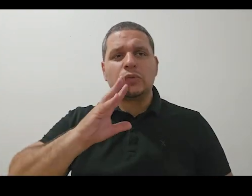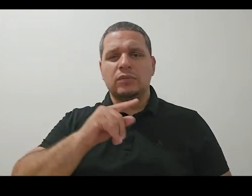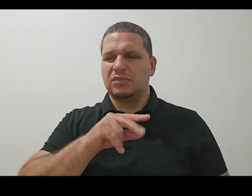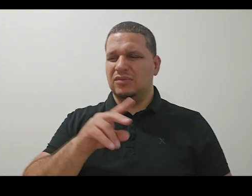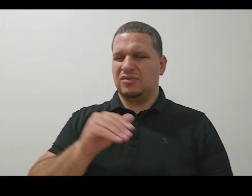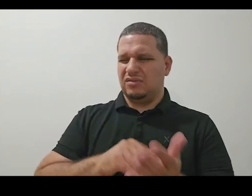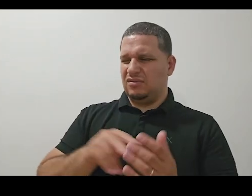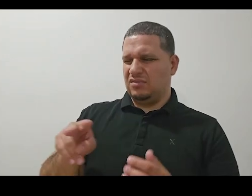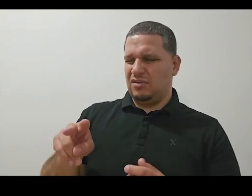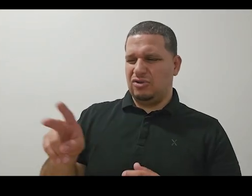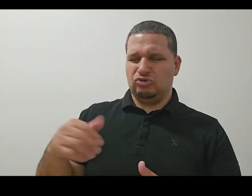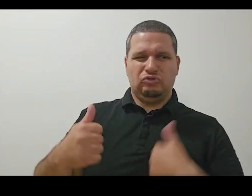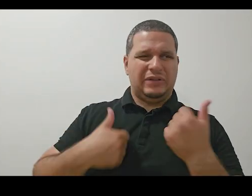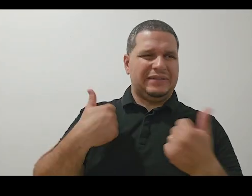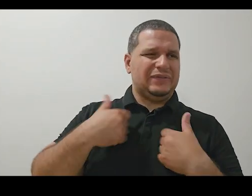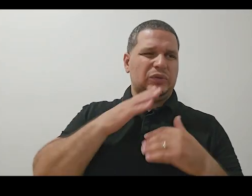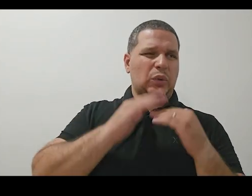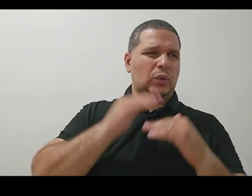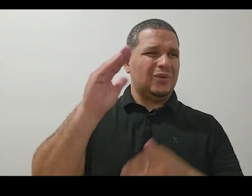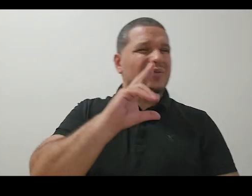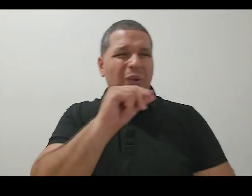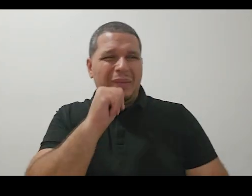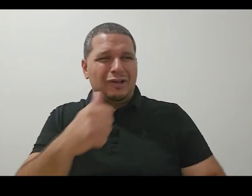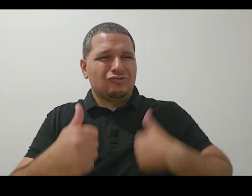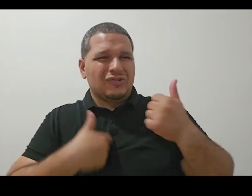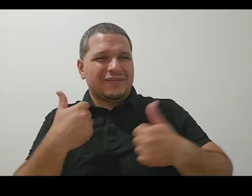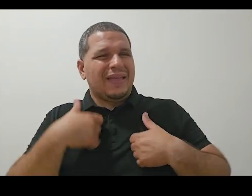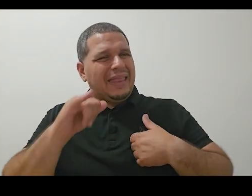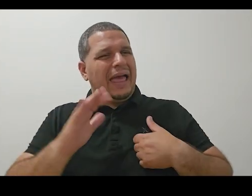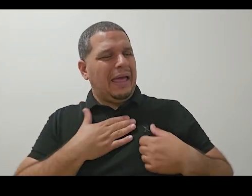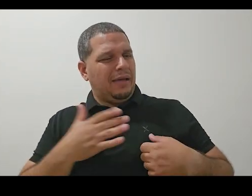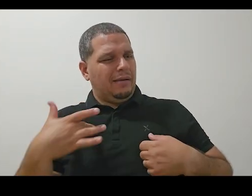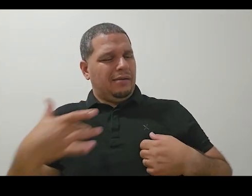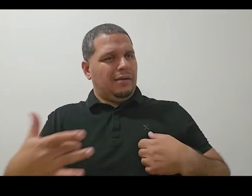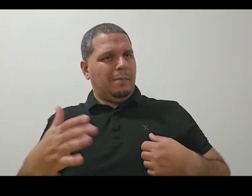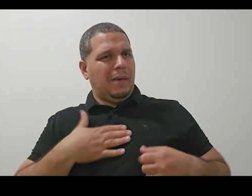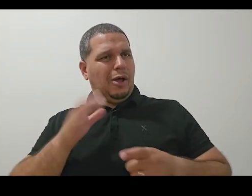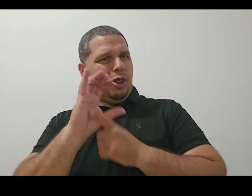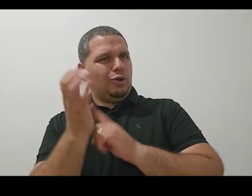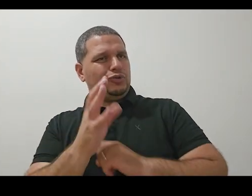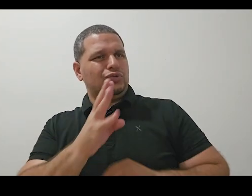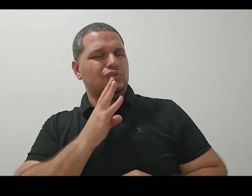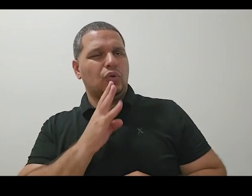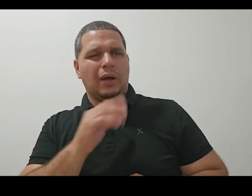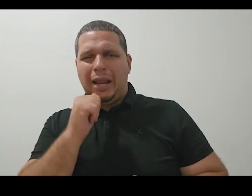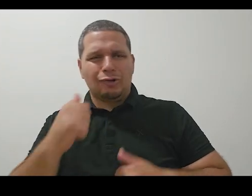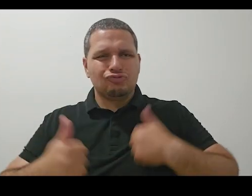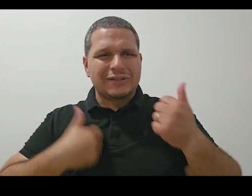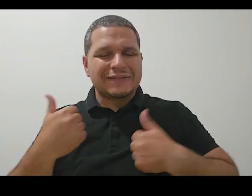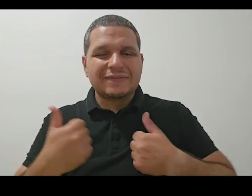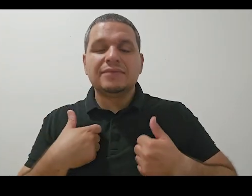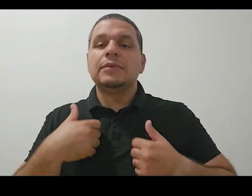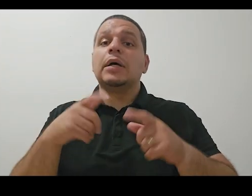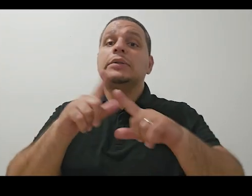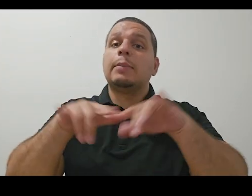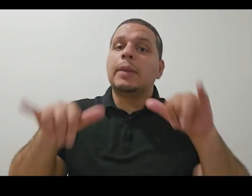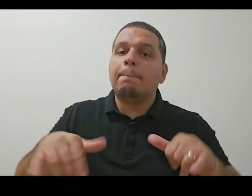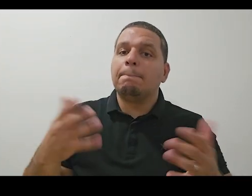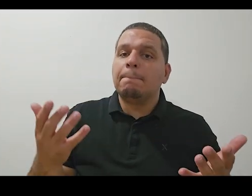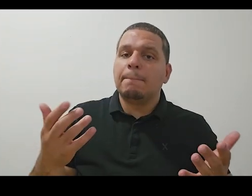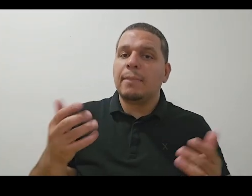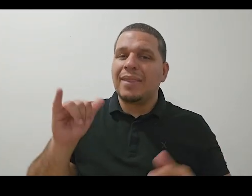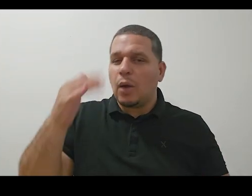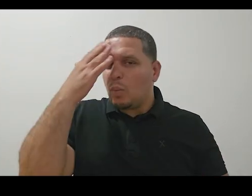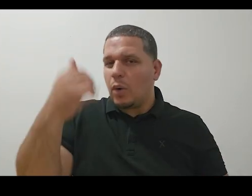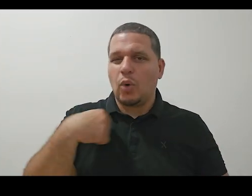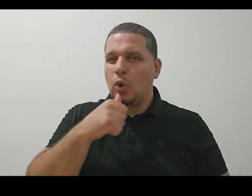like, oh, well, Christina's aggressive. No, Christina's not aggressive. This is the way she talks is part of her culture, right? And the same thing, it's like, you know,